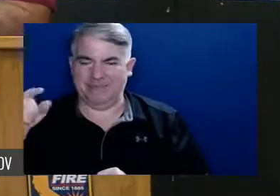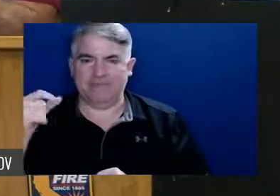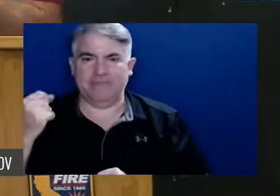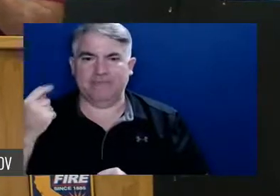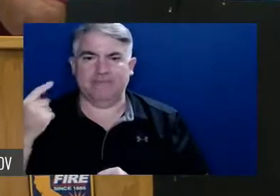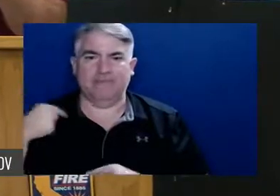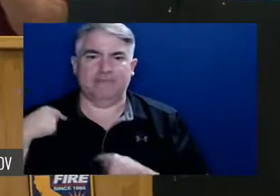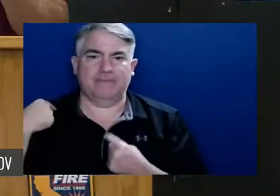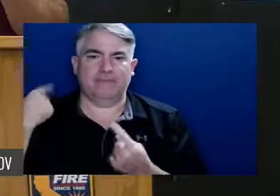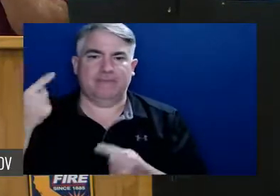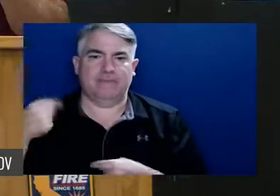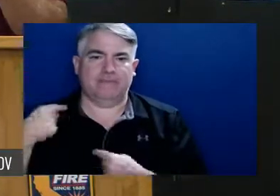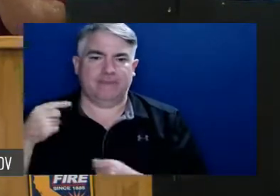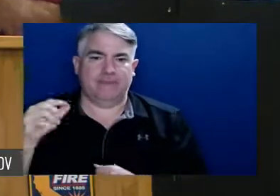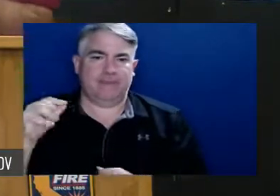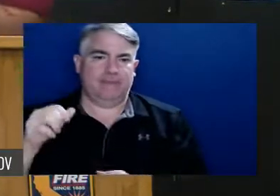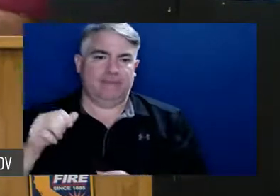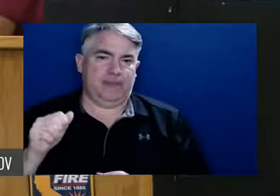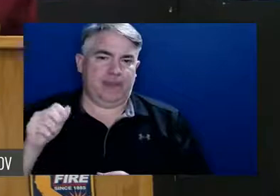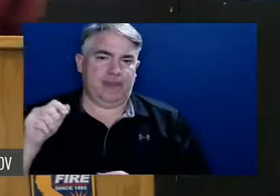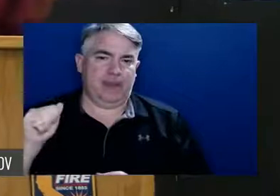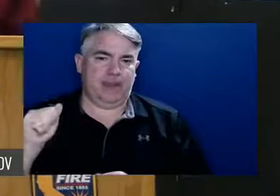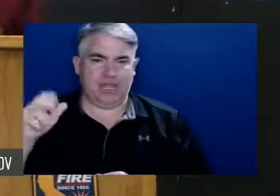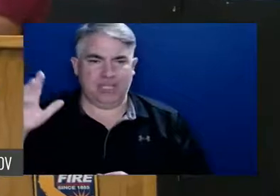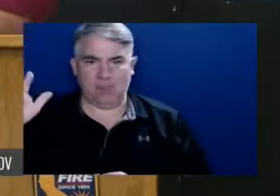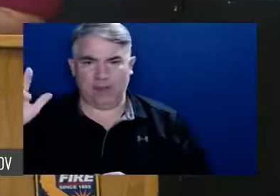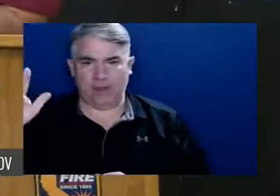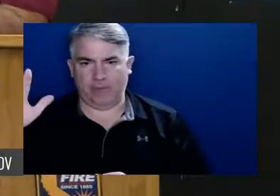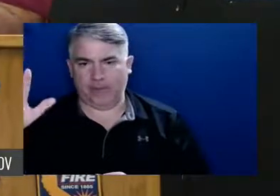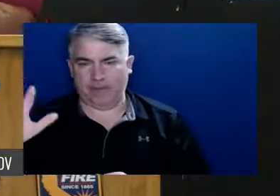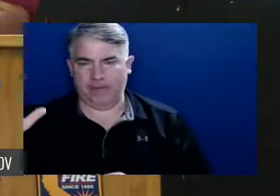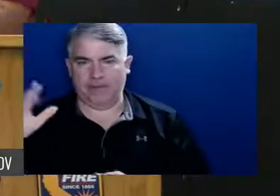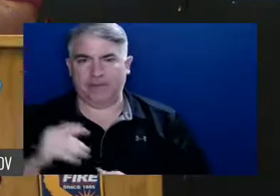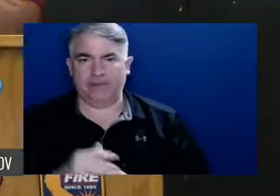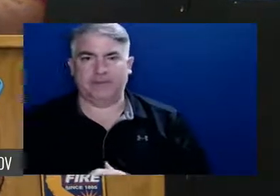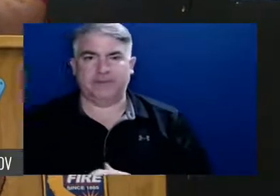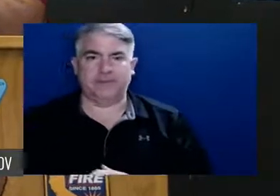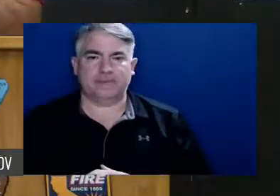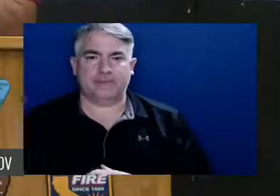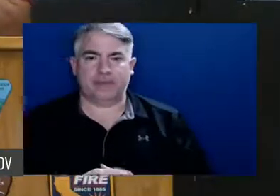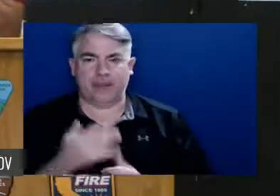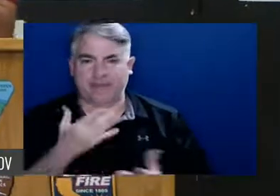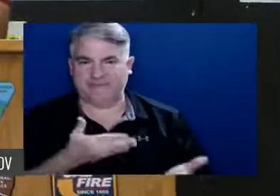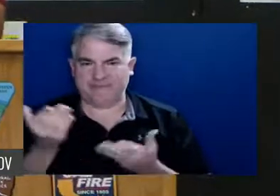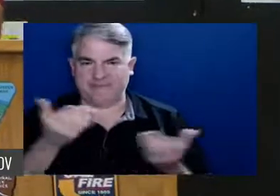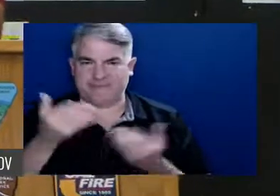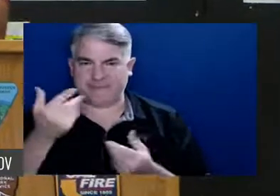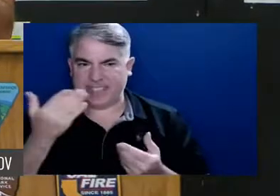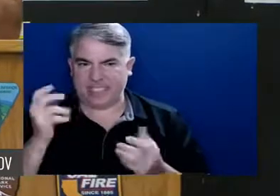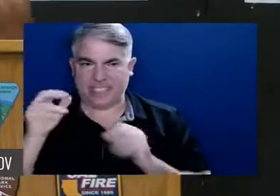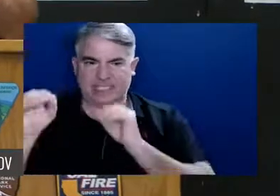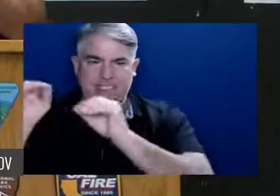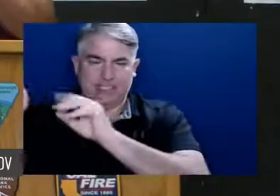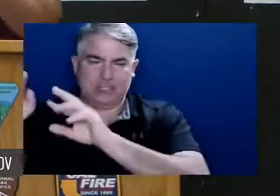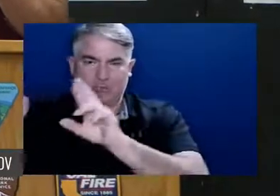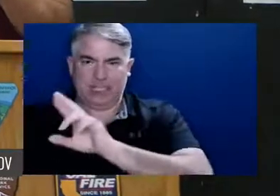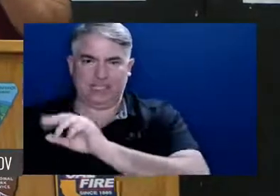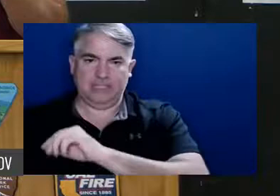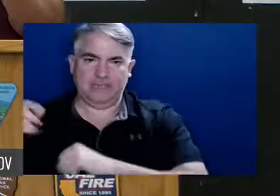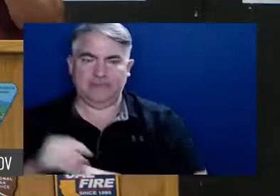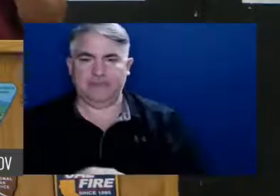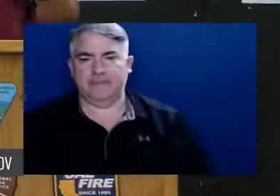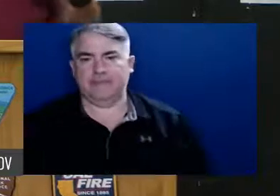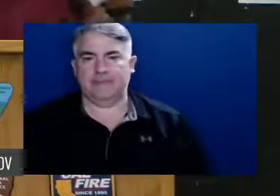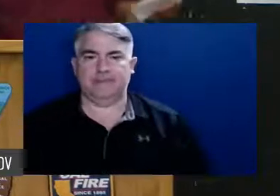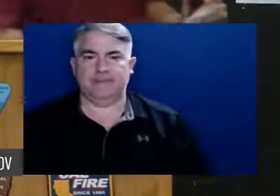spike since it's closest. So they leave Beckworth, they come around on the highway, and we're fully staffing those other spots.